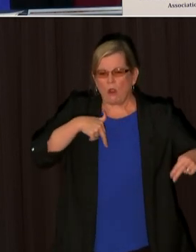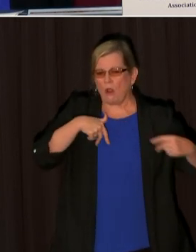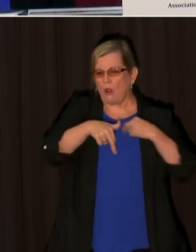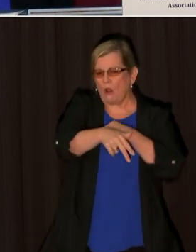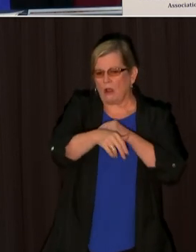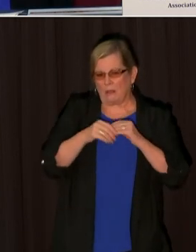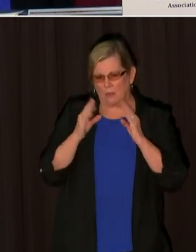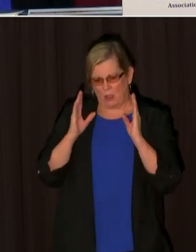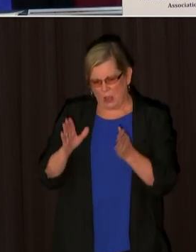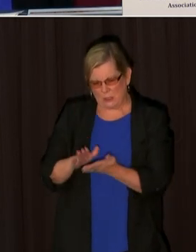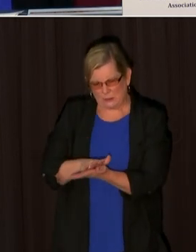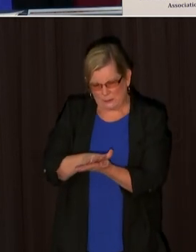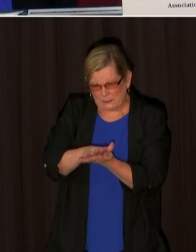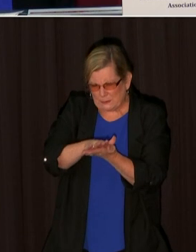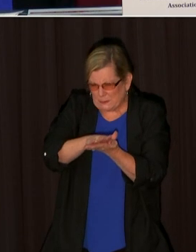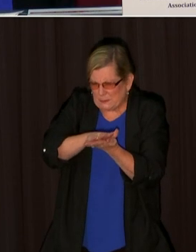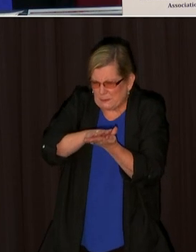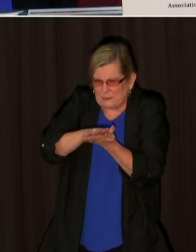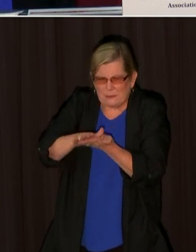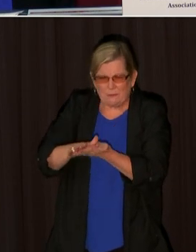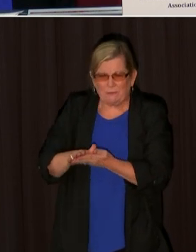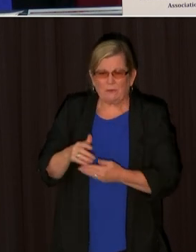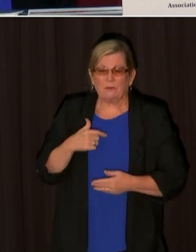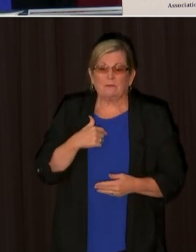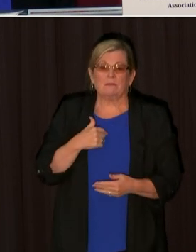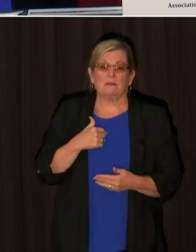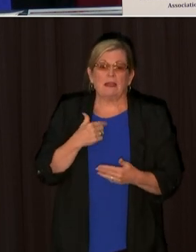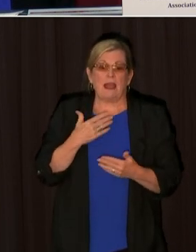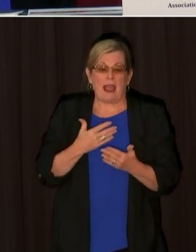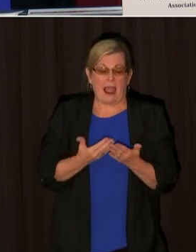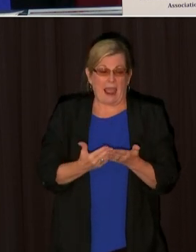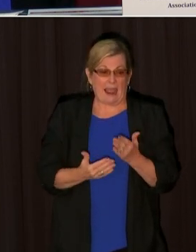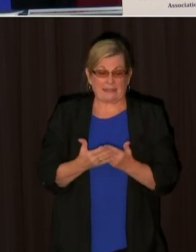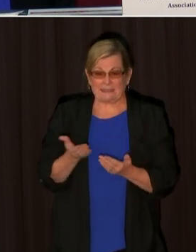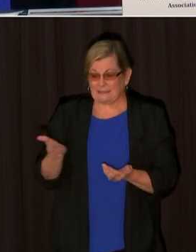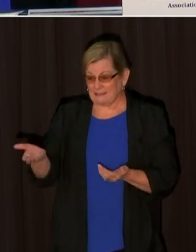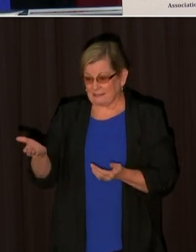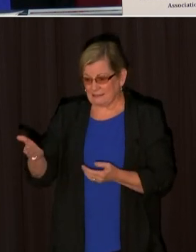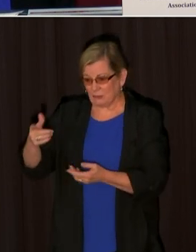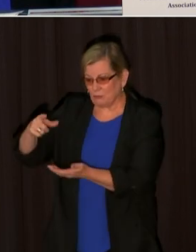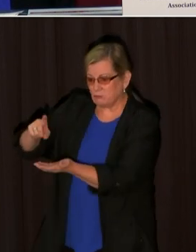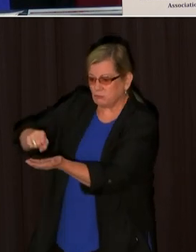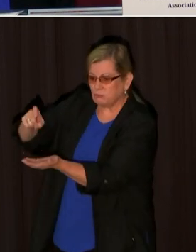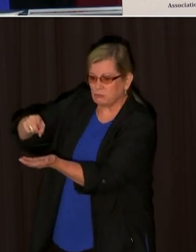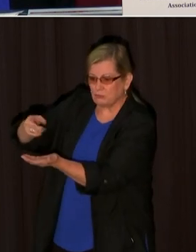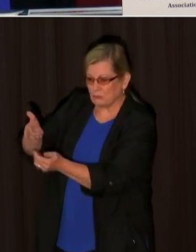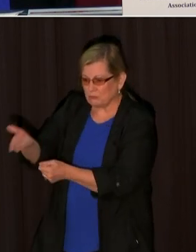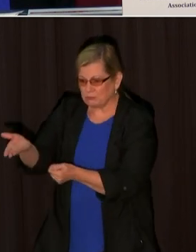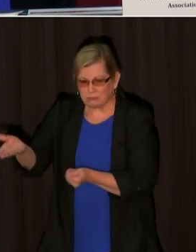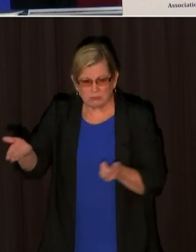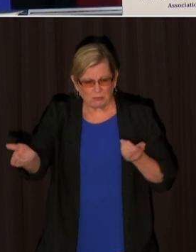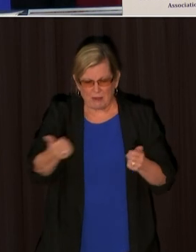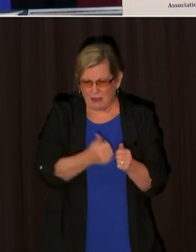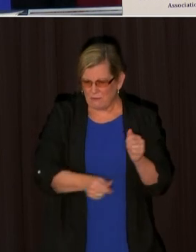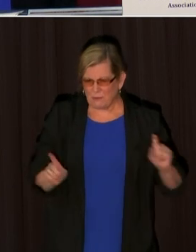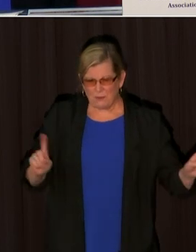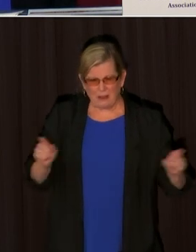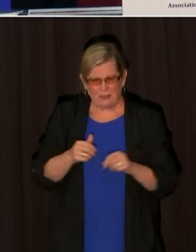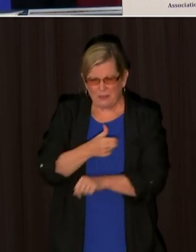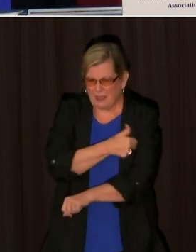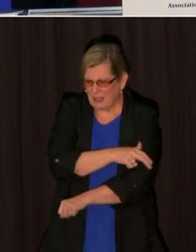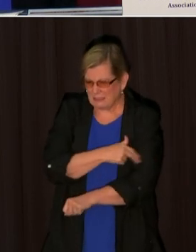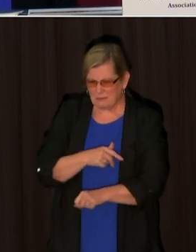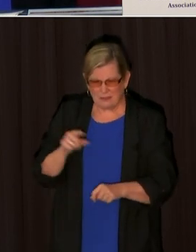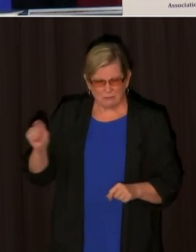our hospitals. There continue to be restrictions on visitors. Again, we want to continue to ensure our priorities remain